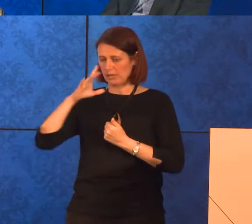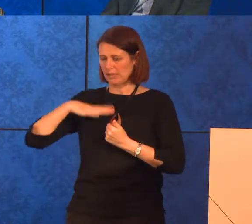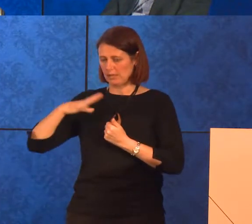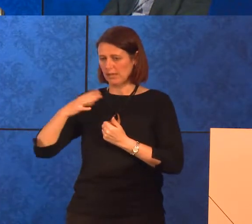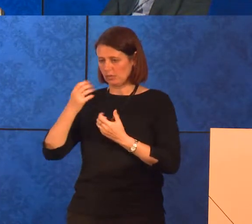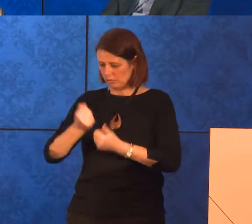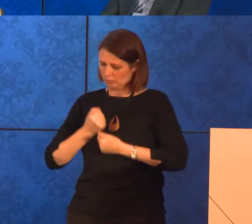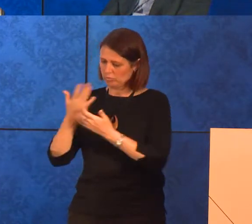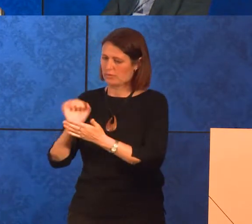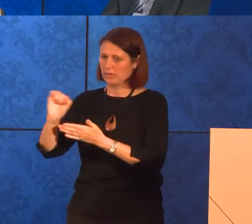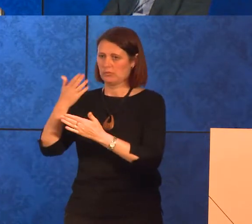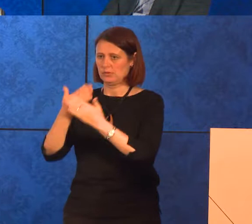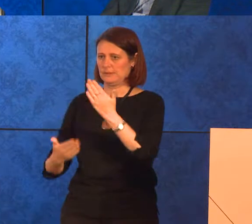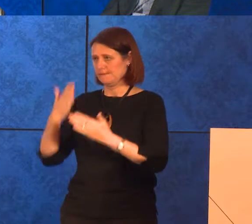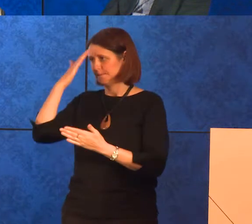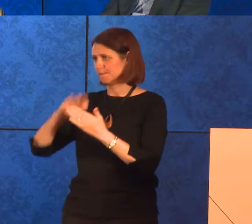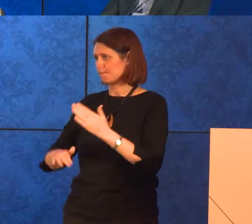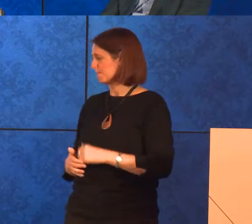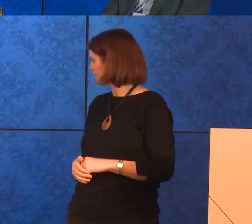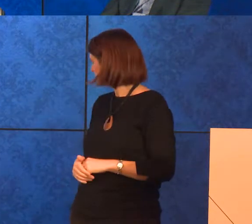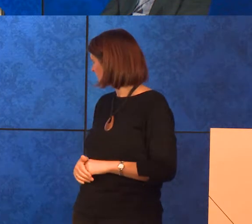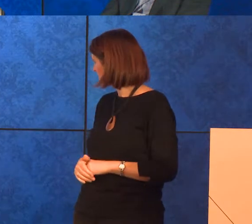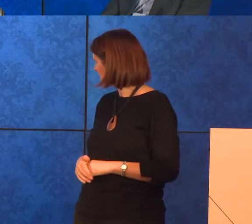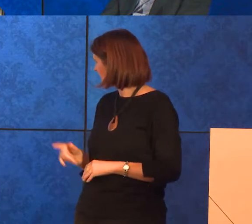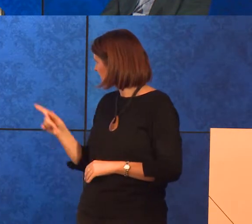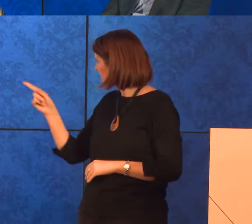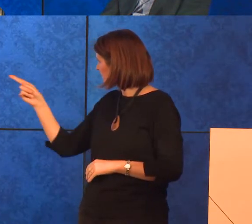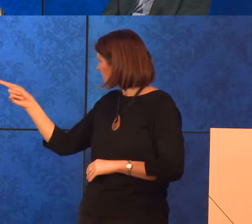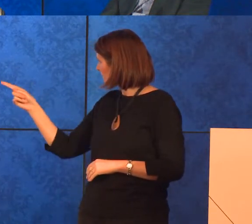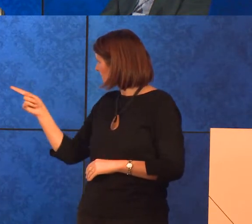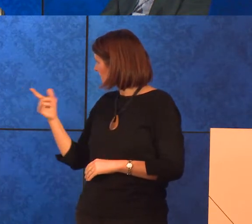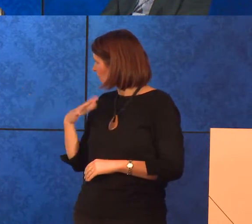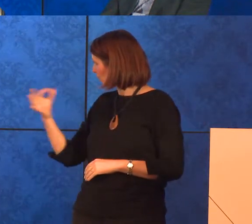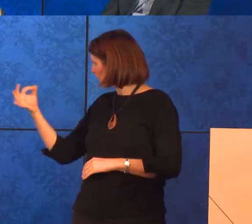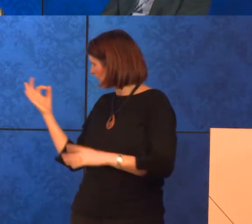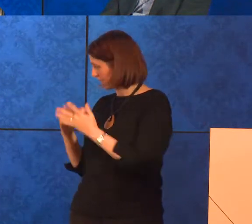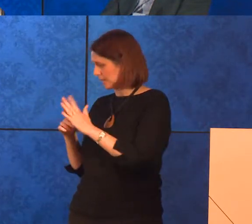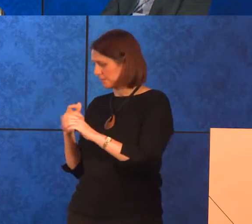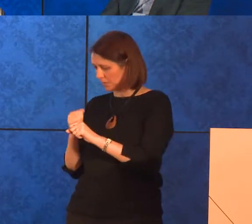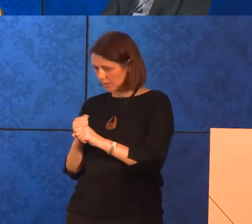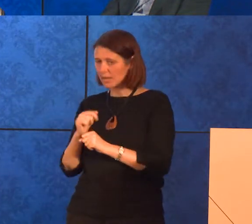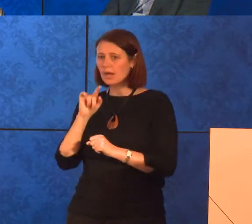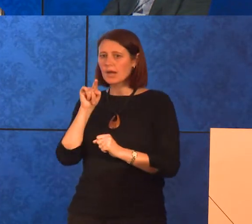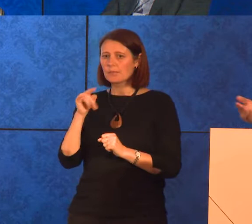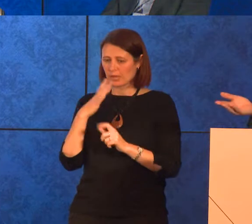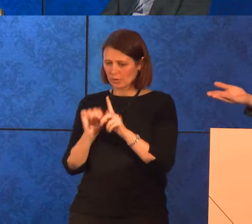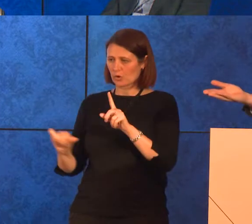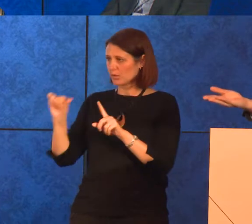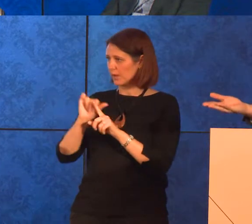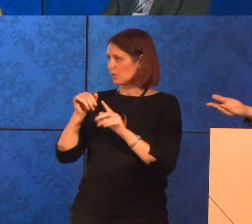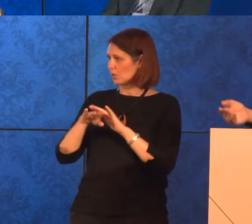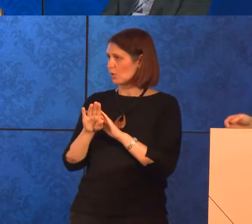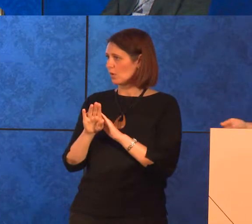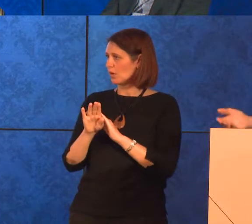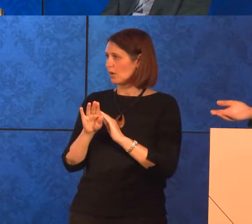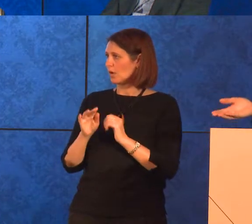their experience forward? Yes, I was going to ask Meg, but I think just to say, this goes back to some of the points